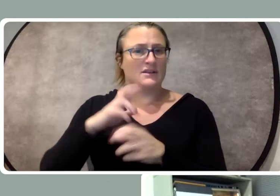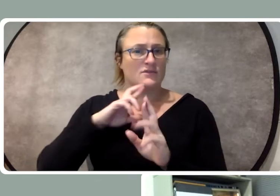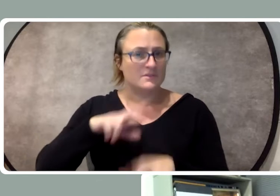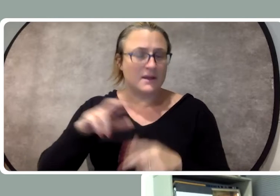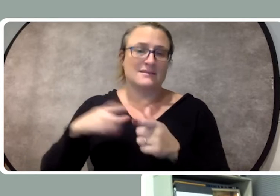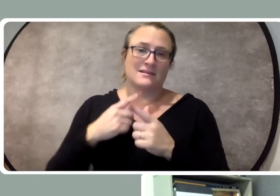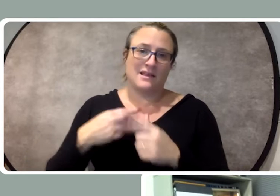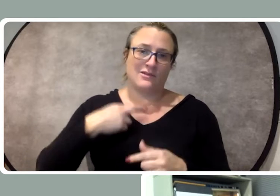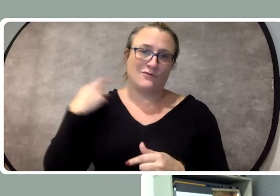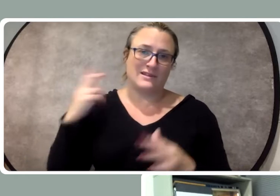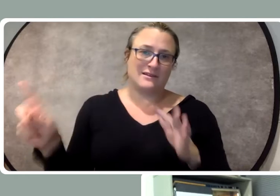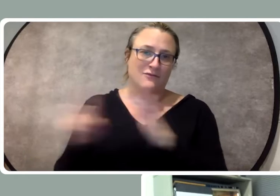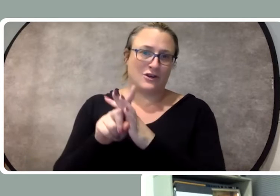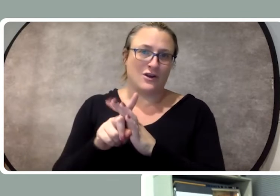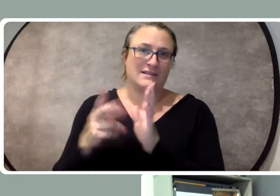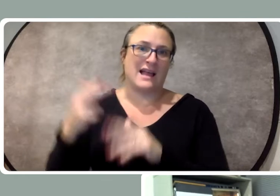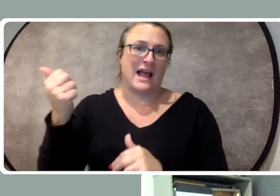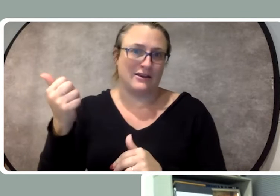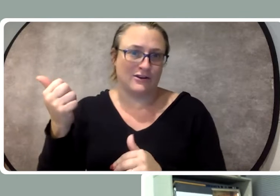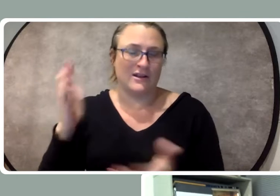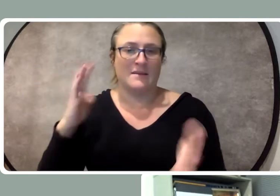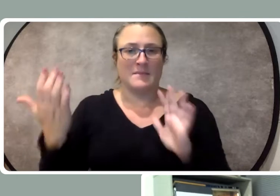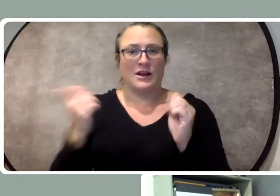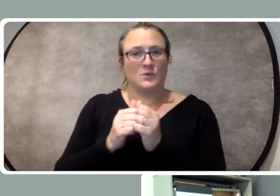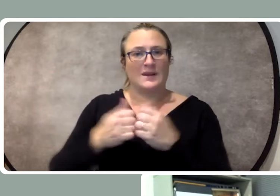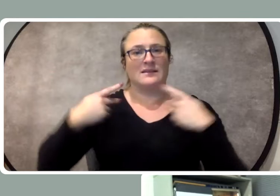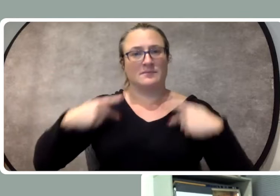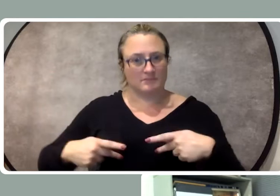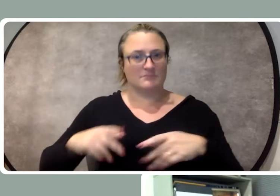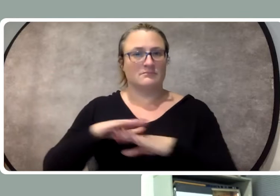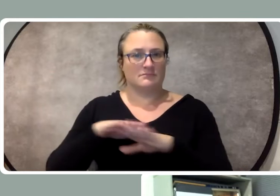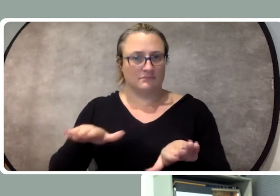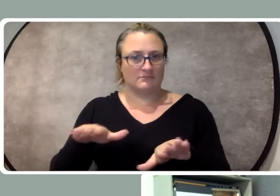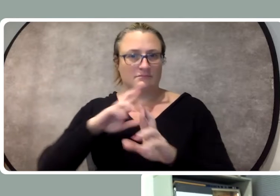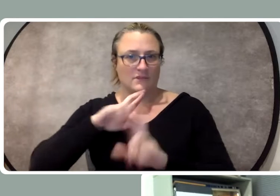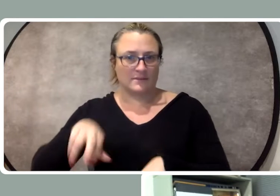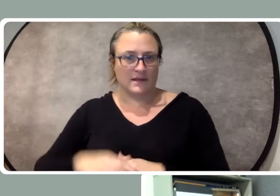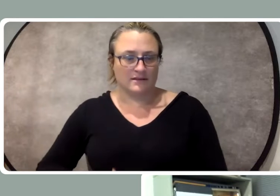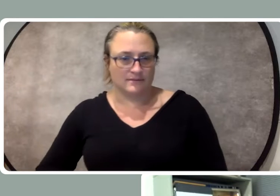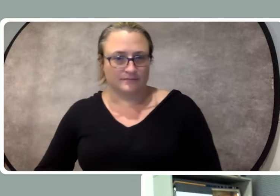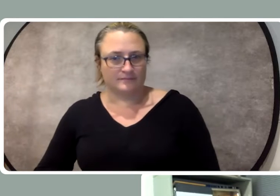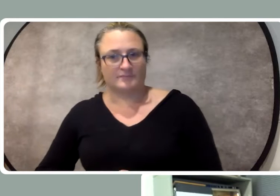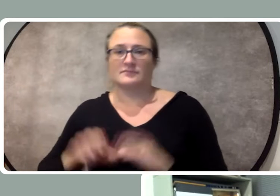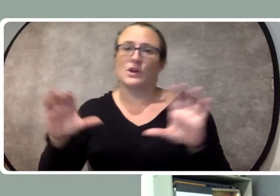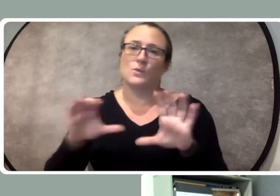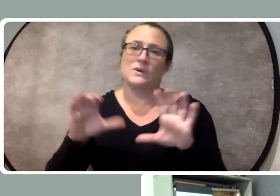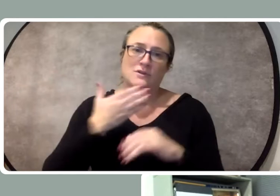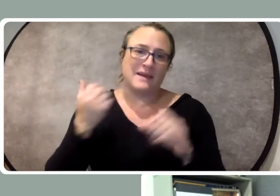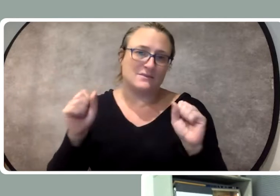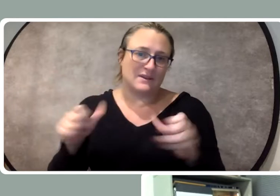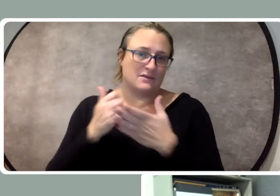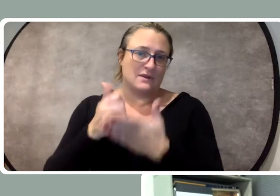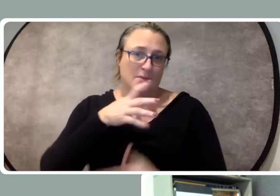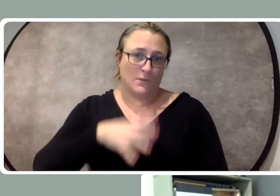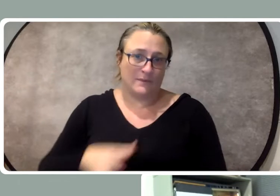recurrence a little bit higher than if patients achieved a pathological complete response. So we do everything we can to help those women.